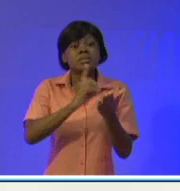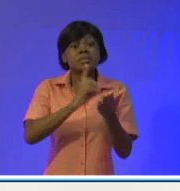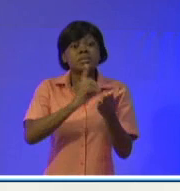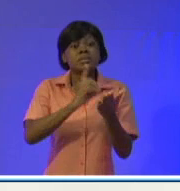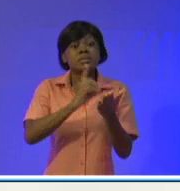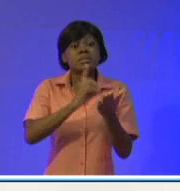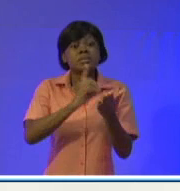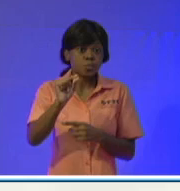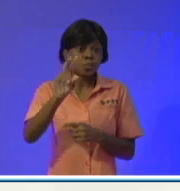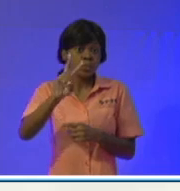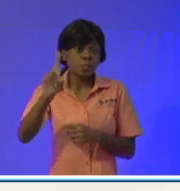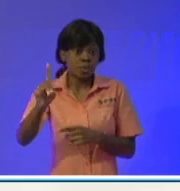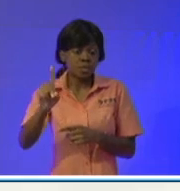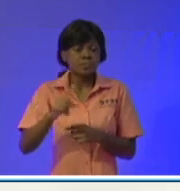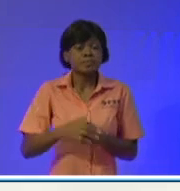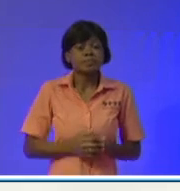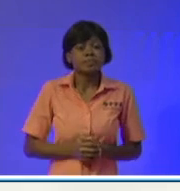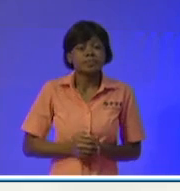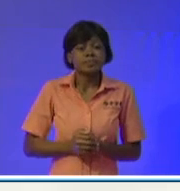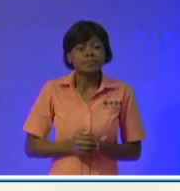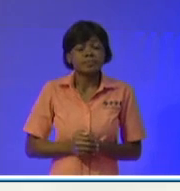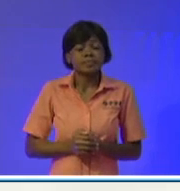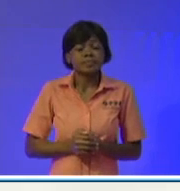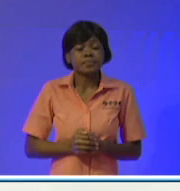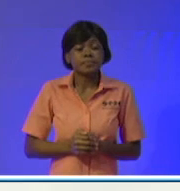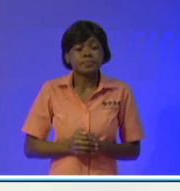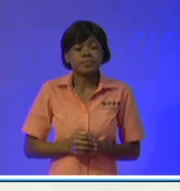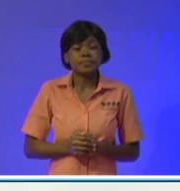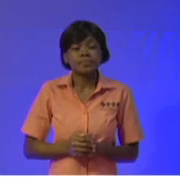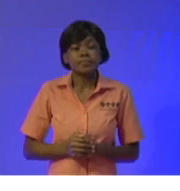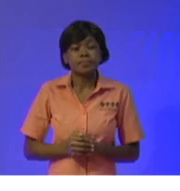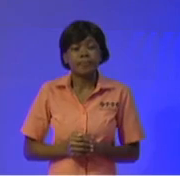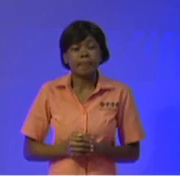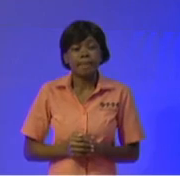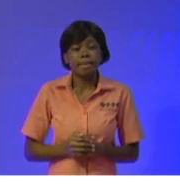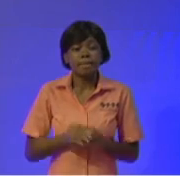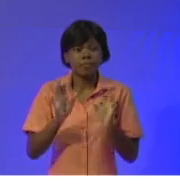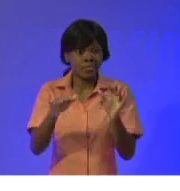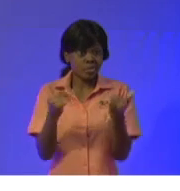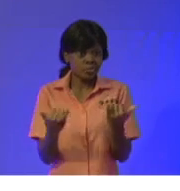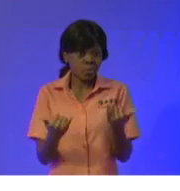Data as at 4 p.m. on that day and time indicate that we have tested